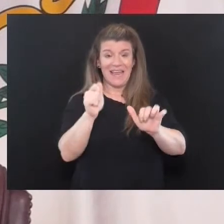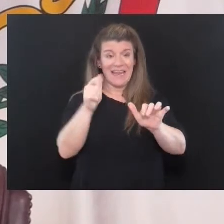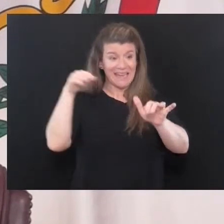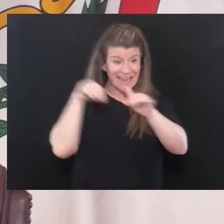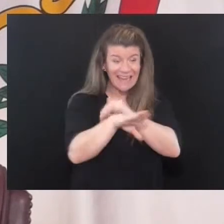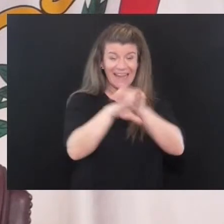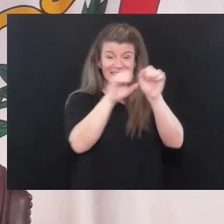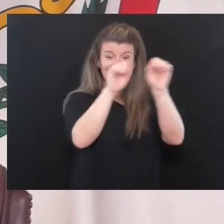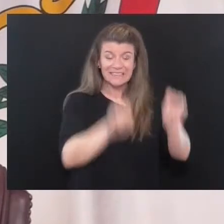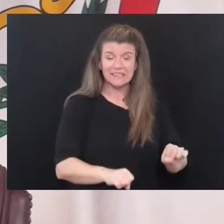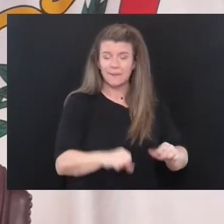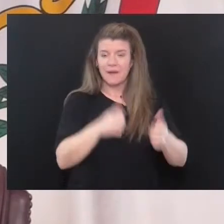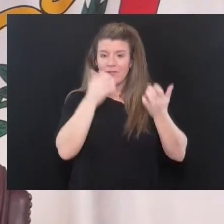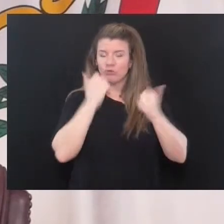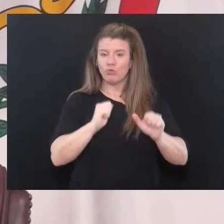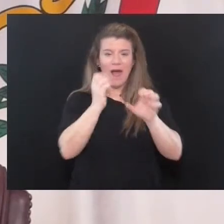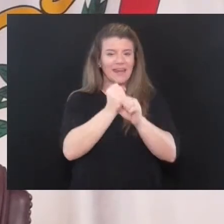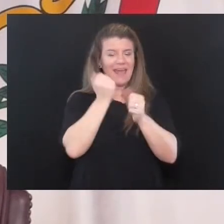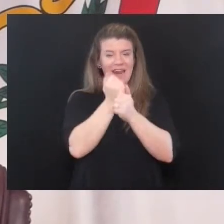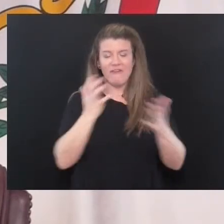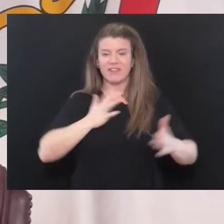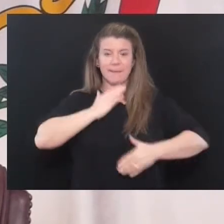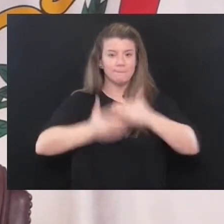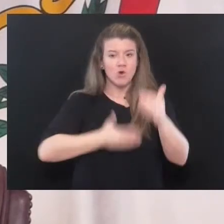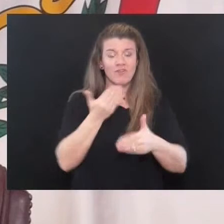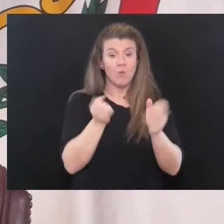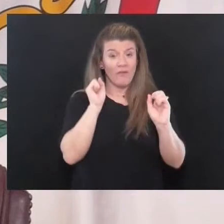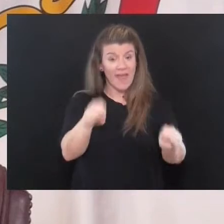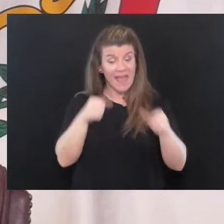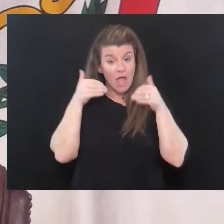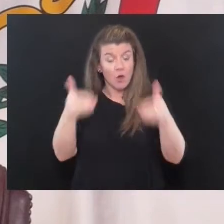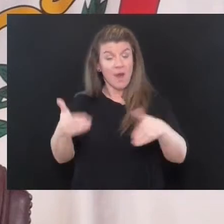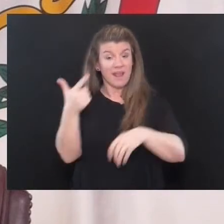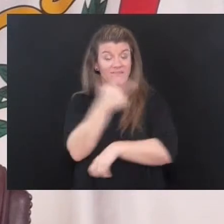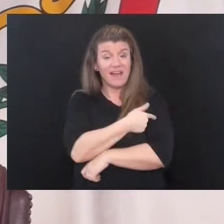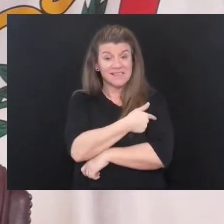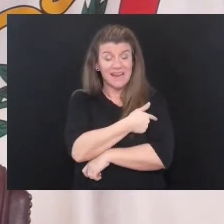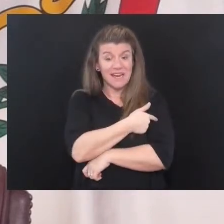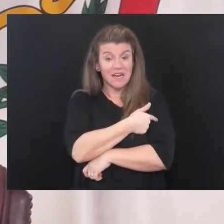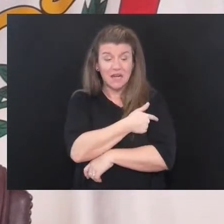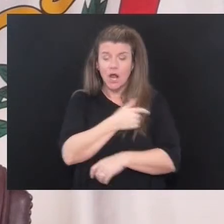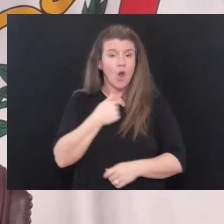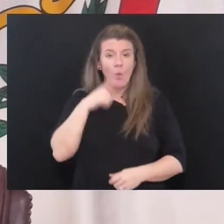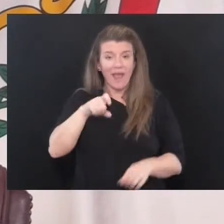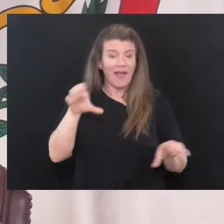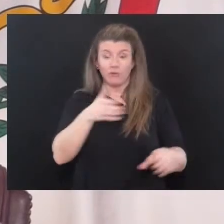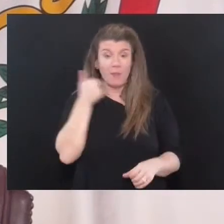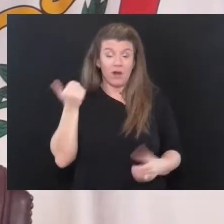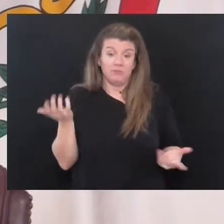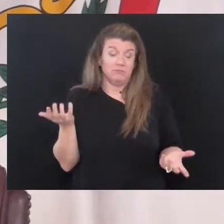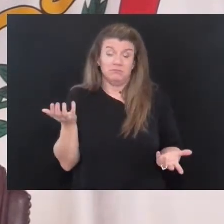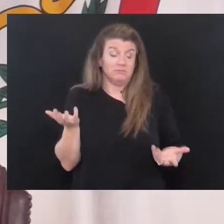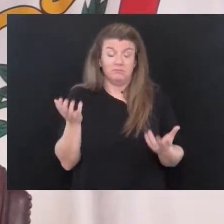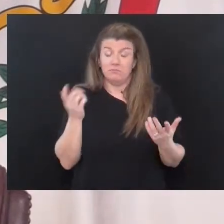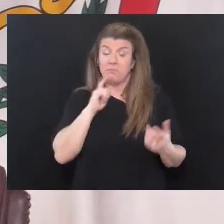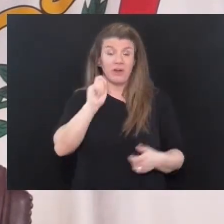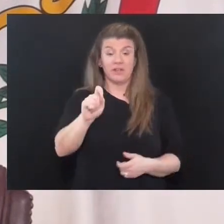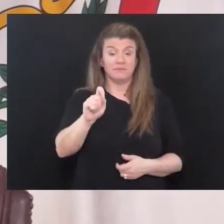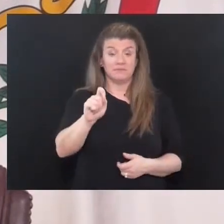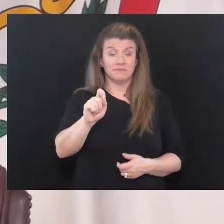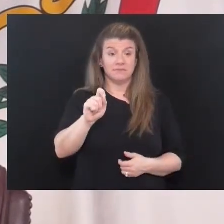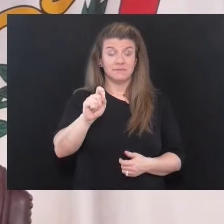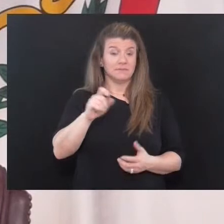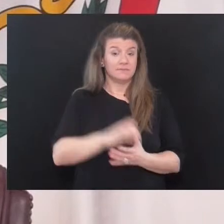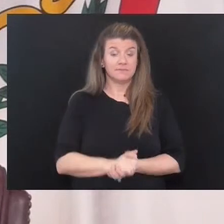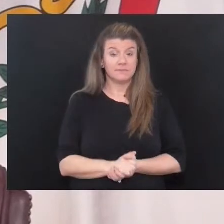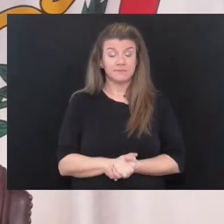the system and get everything moving to where they can get vaccinated, you know, we just have to do better. I mean, that's all there is to it. You know, I mean, we've